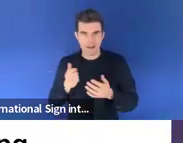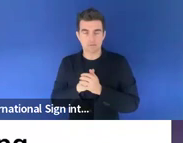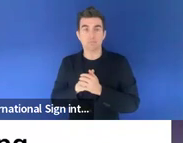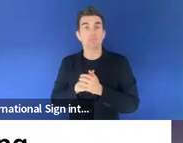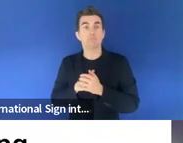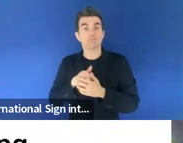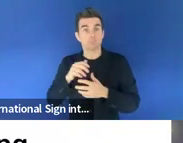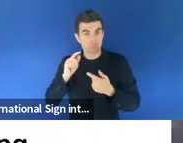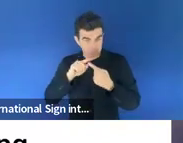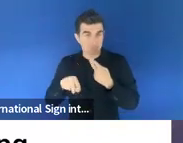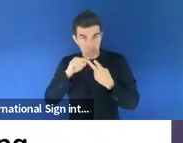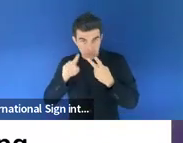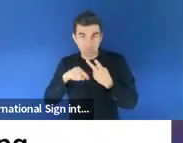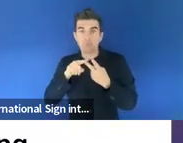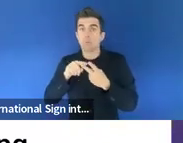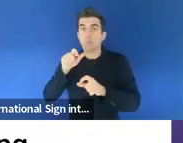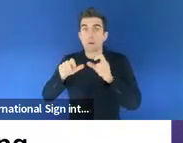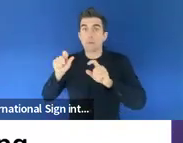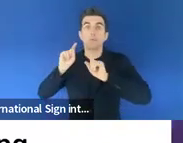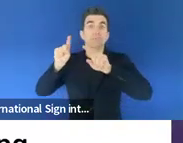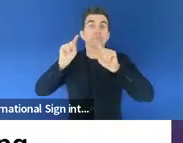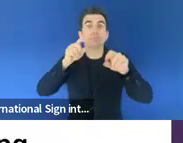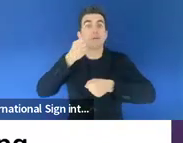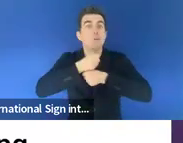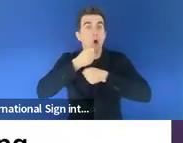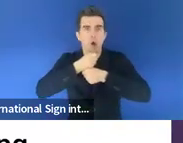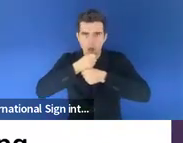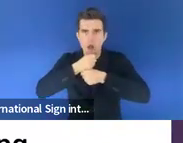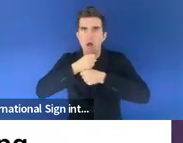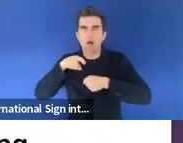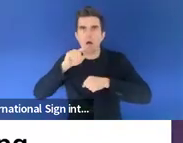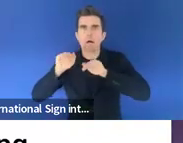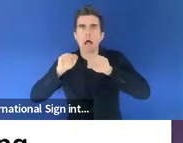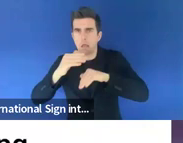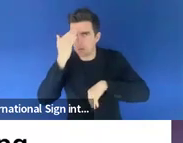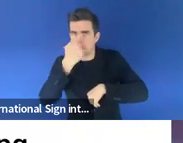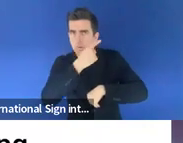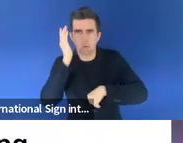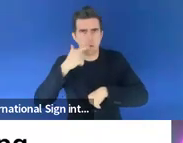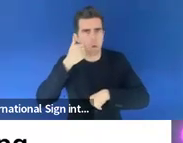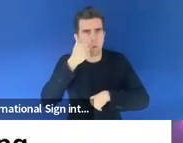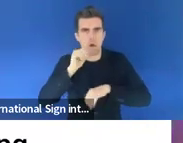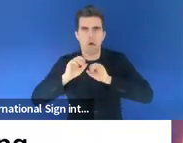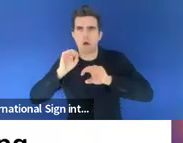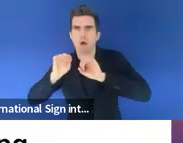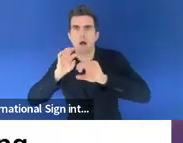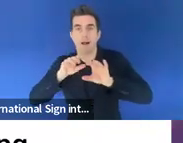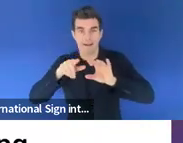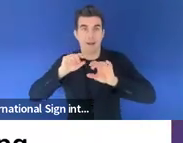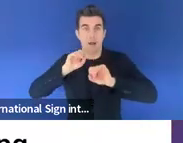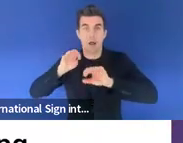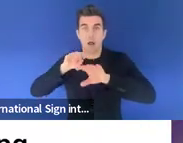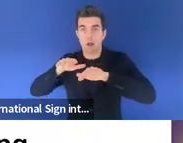in. They're talking about it to their peers and they're talking about it maybe even to their family and friends. That secondary benefit, that